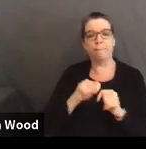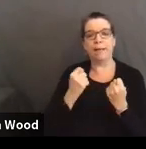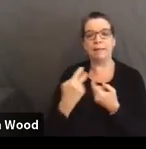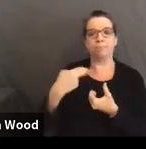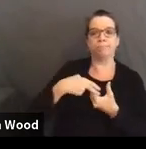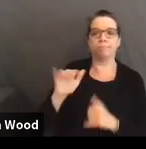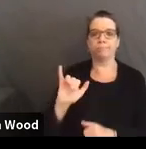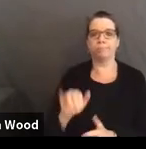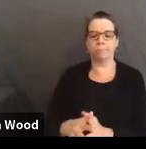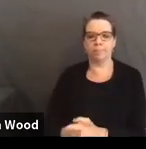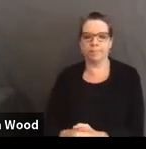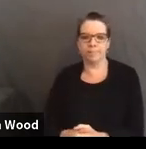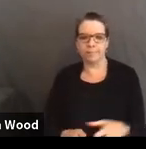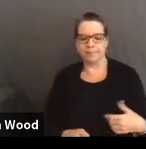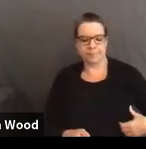in.